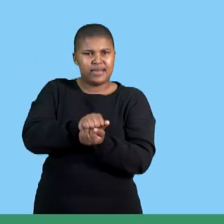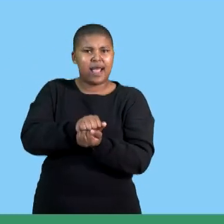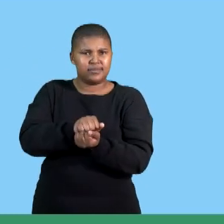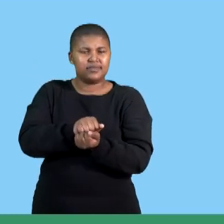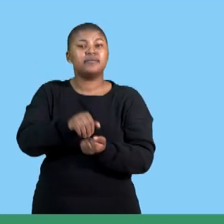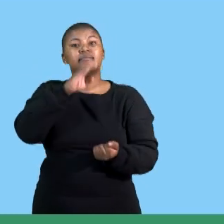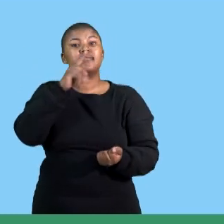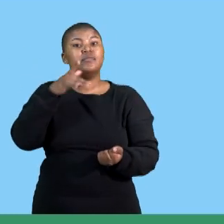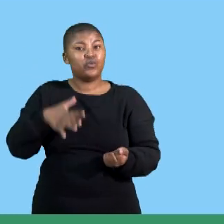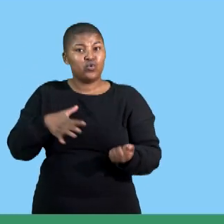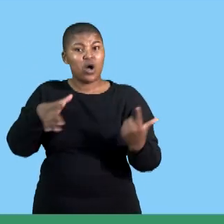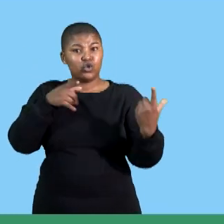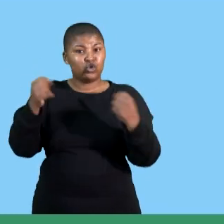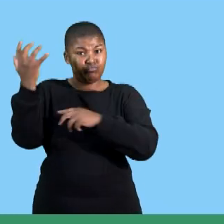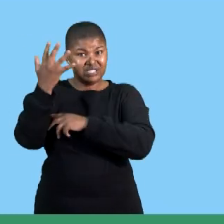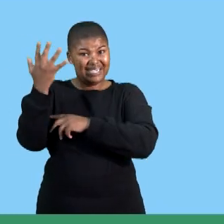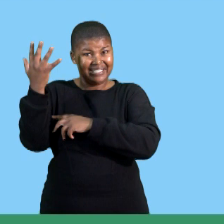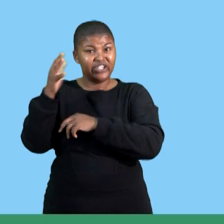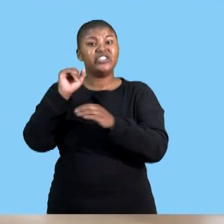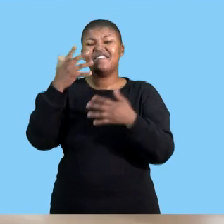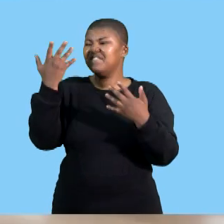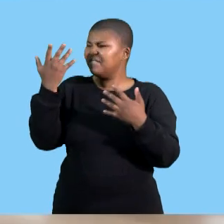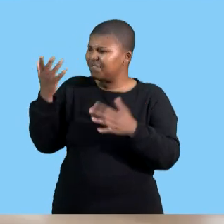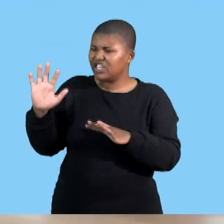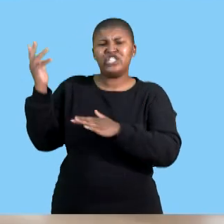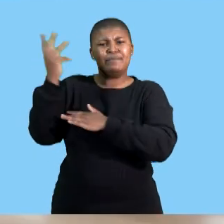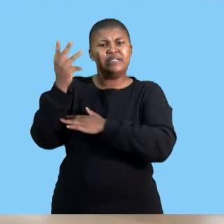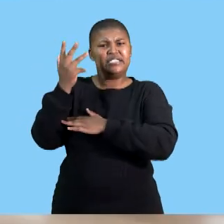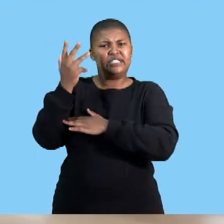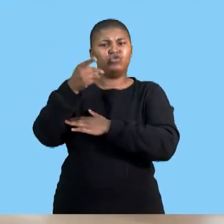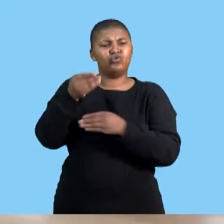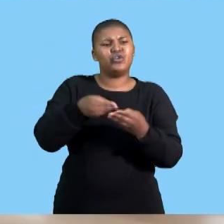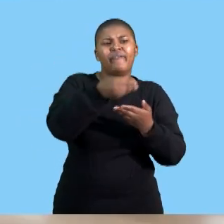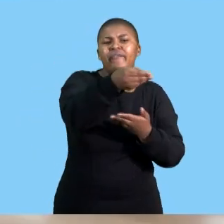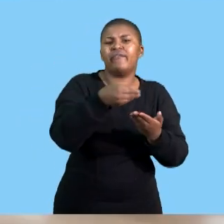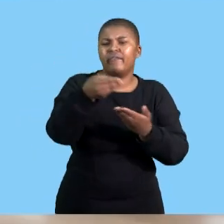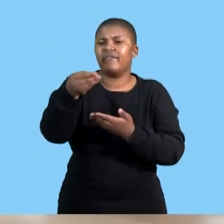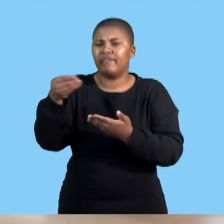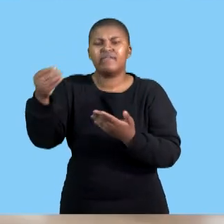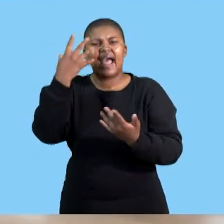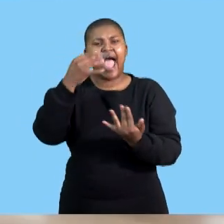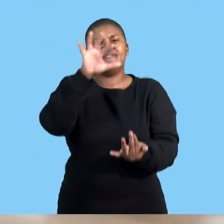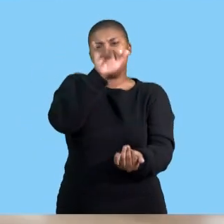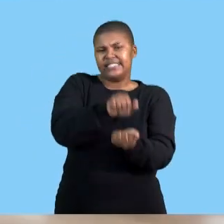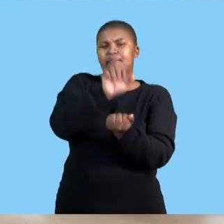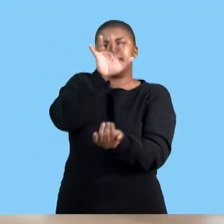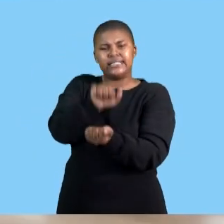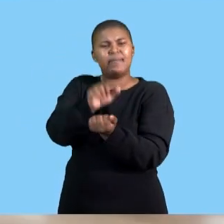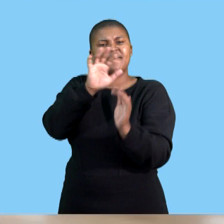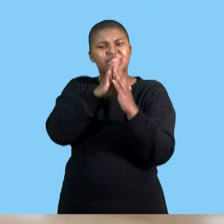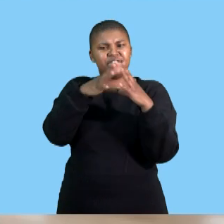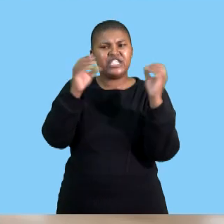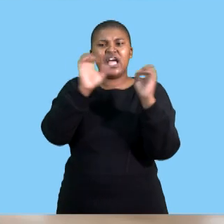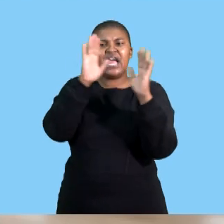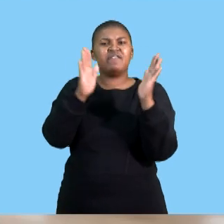So obviously you would want to do a presentation. After the presentation, you give handouts, which is a summary of what you were